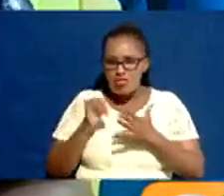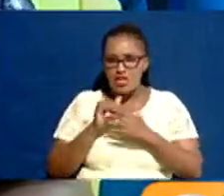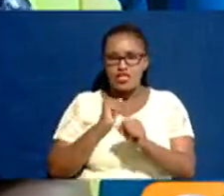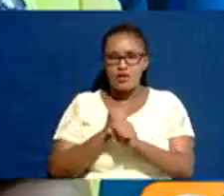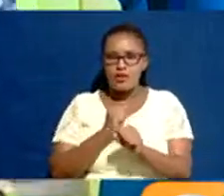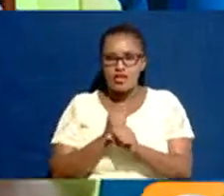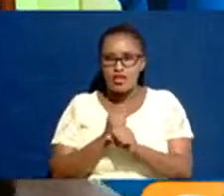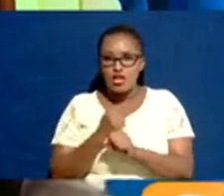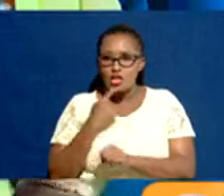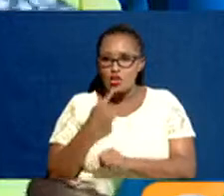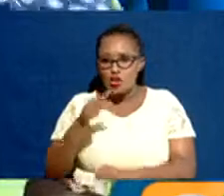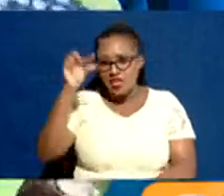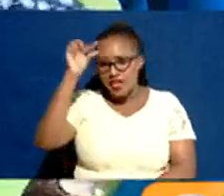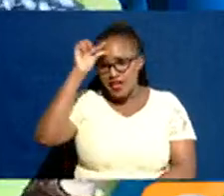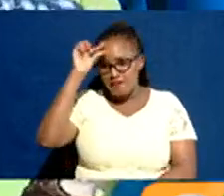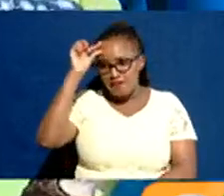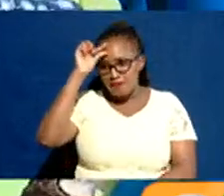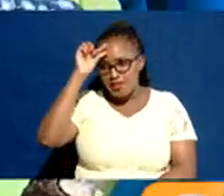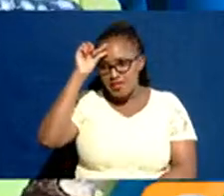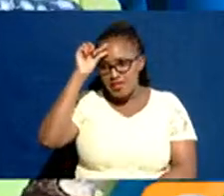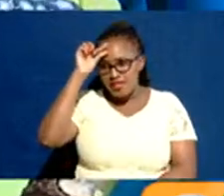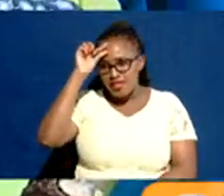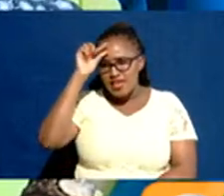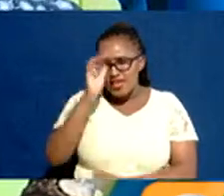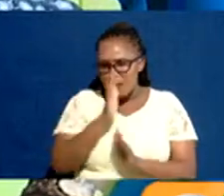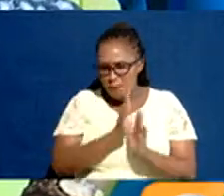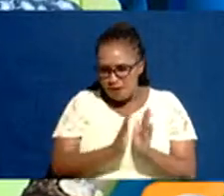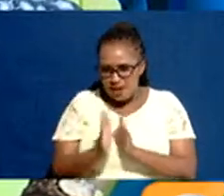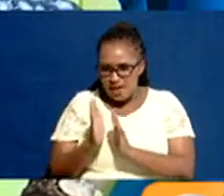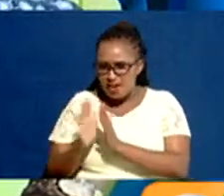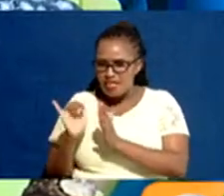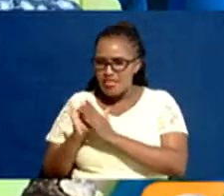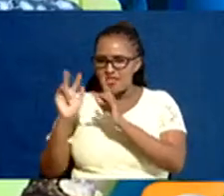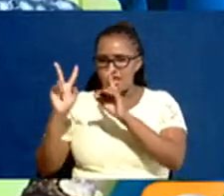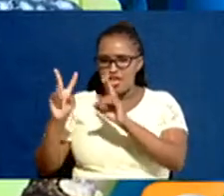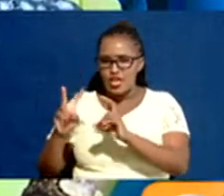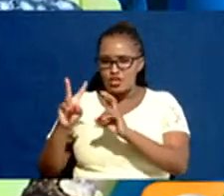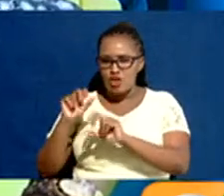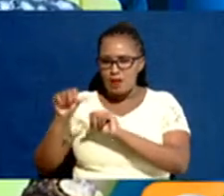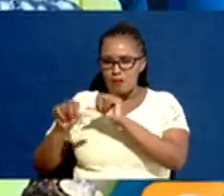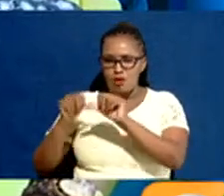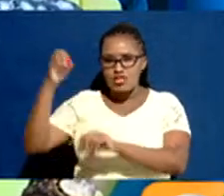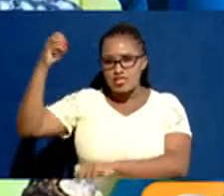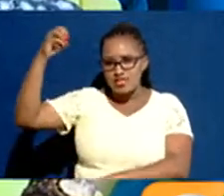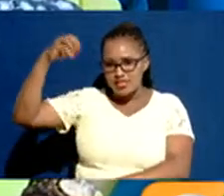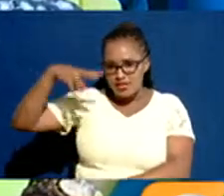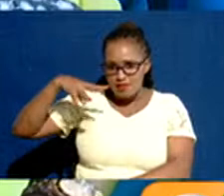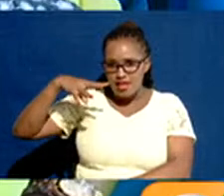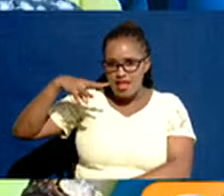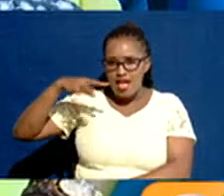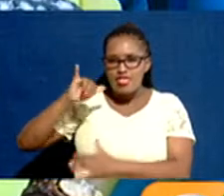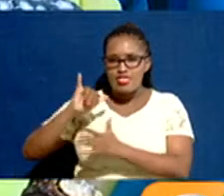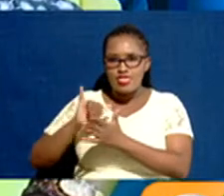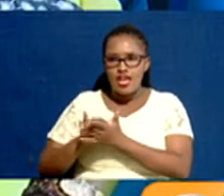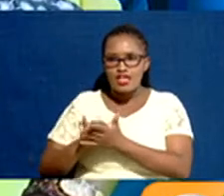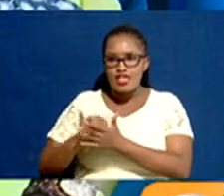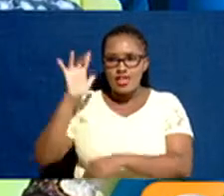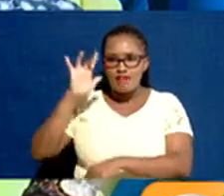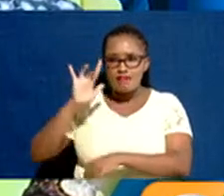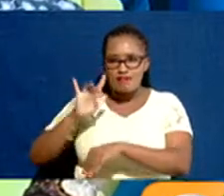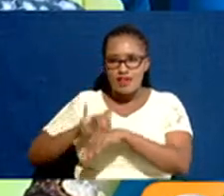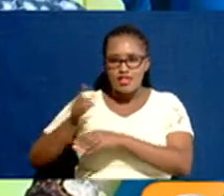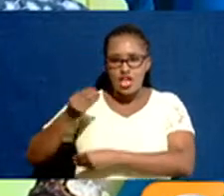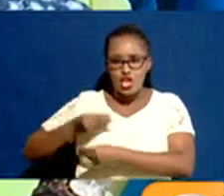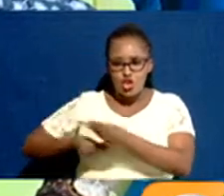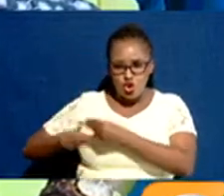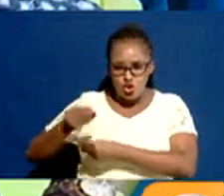is. So the government is well-sized that the issue of cost of power is affecting the economy